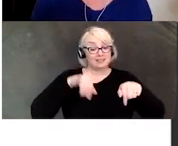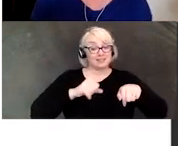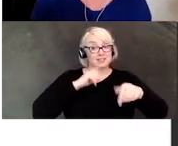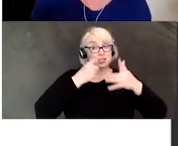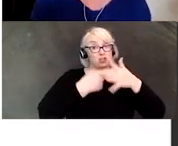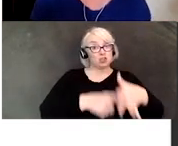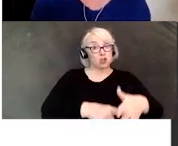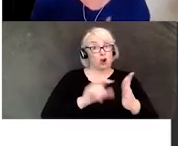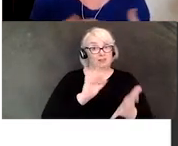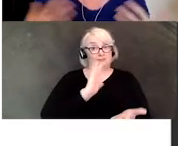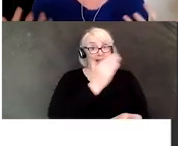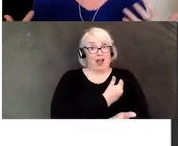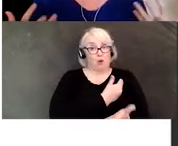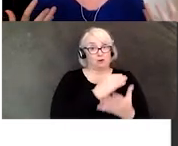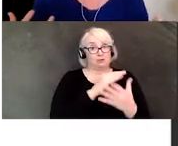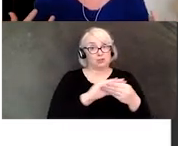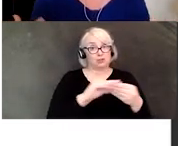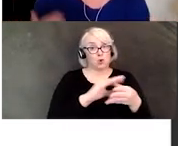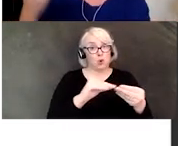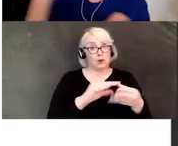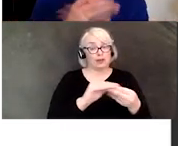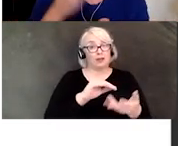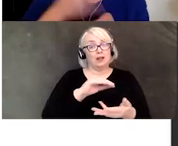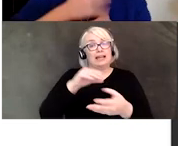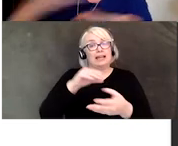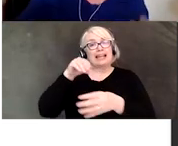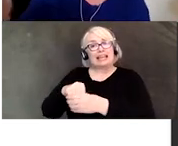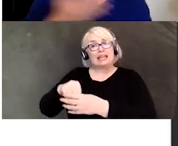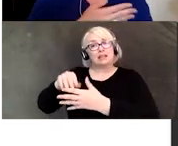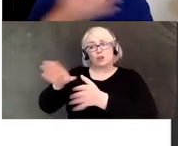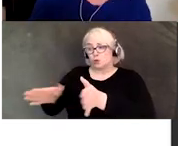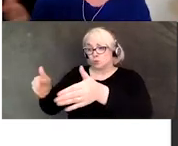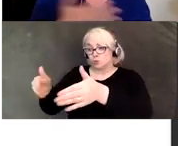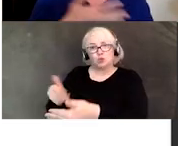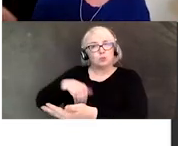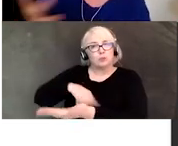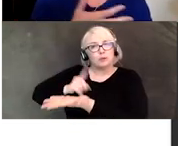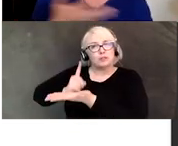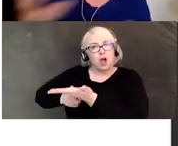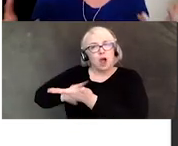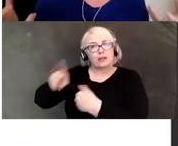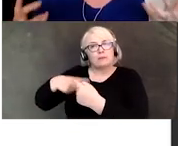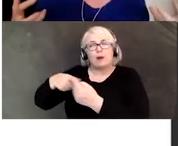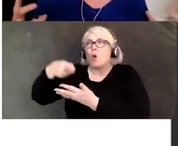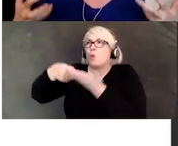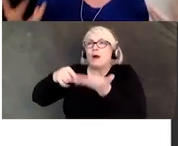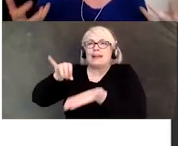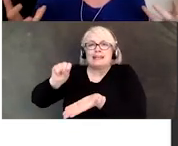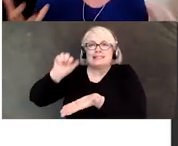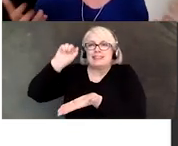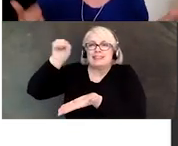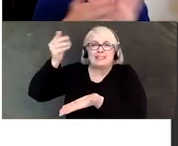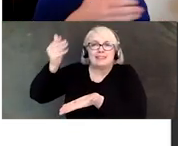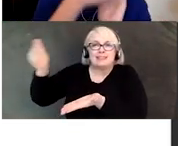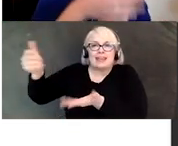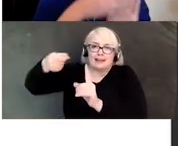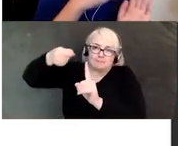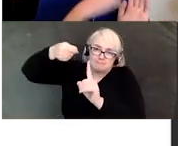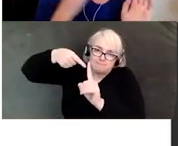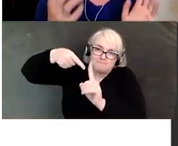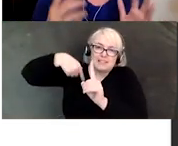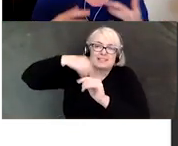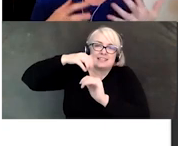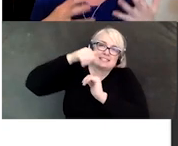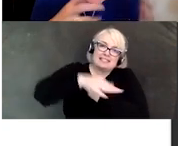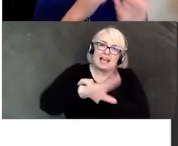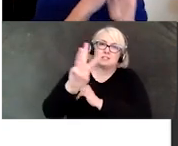when we were talking in the room about like, what is the thing that sends Wanda to, you know, make the hex, like, and this